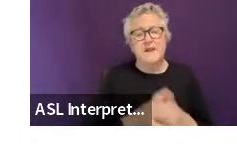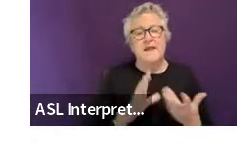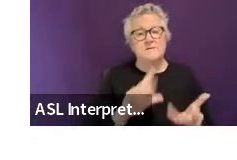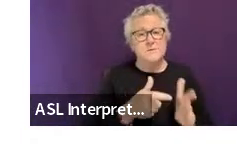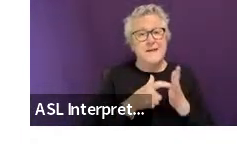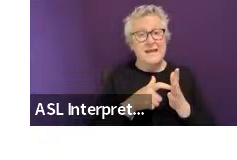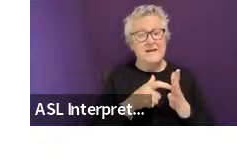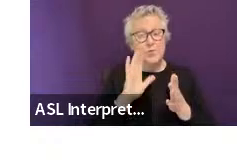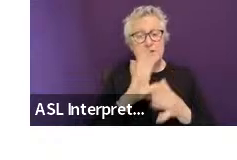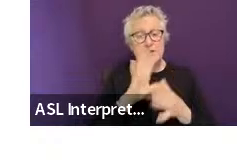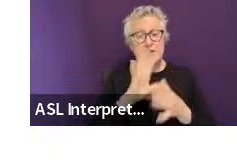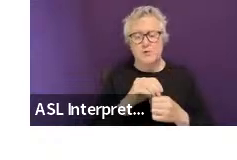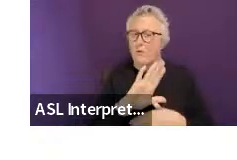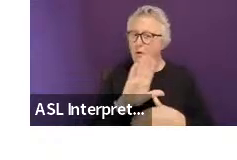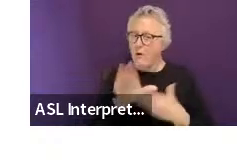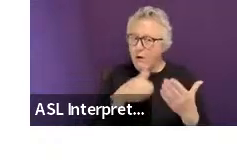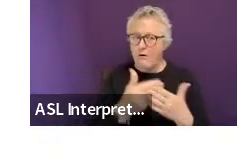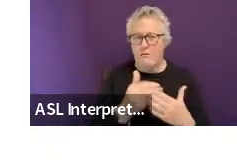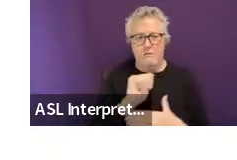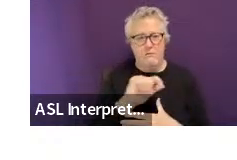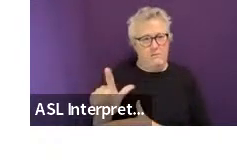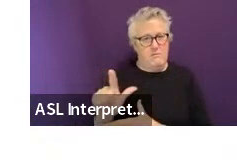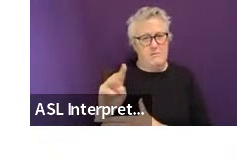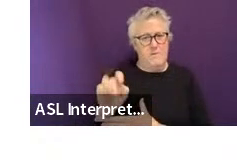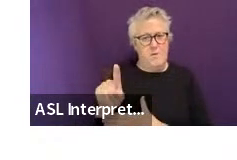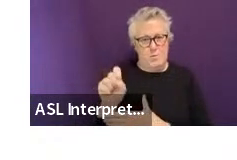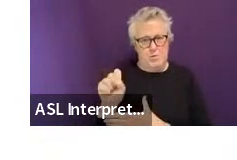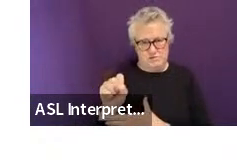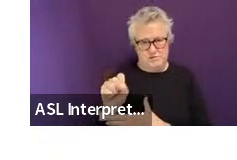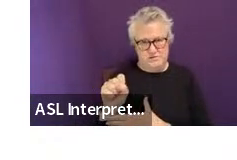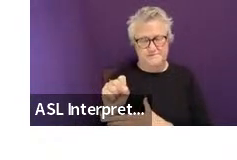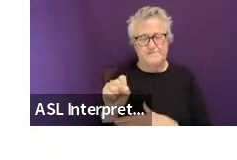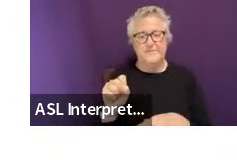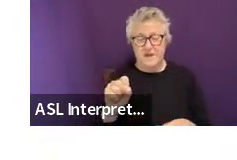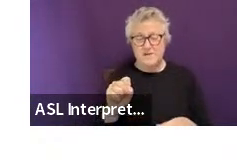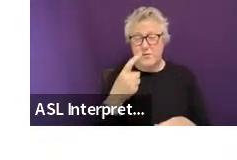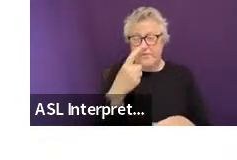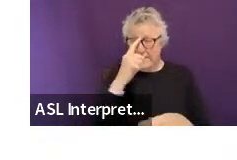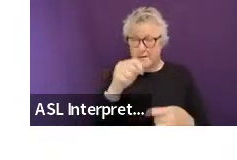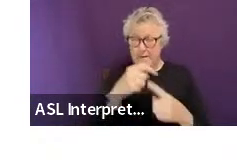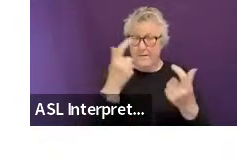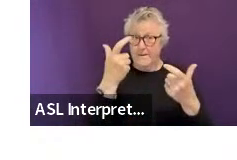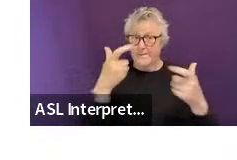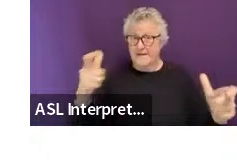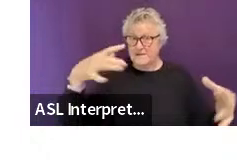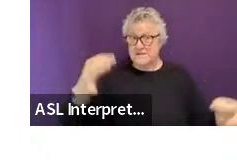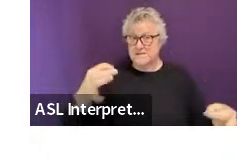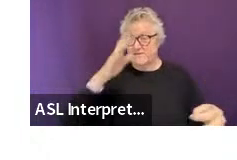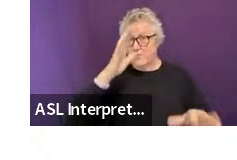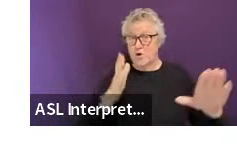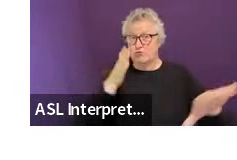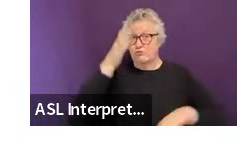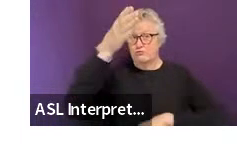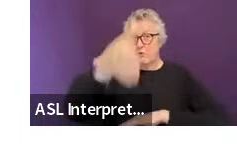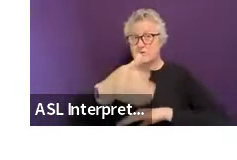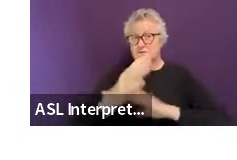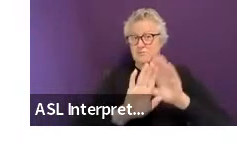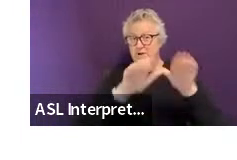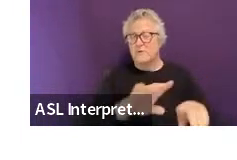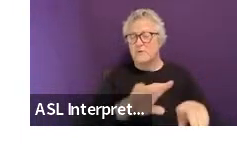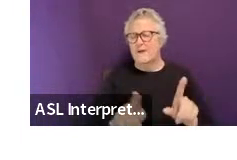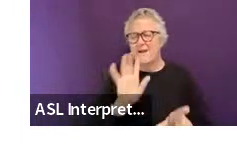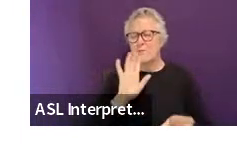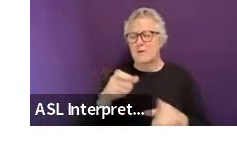modes. So when you see us talking about a mode decision, think about the big decision we're making across the river, but also, and I'll describe this more in a few